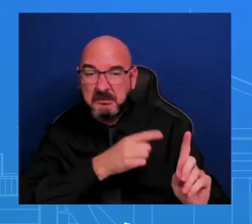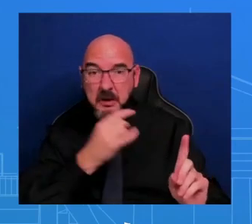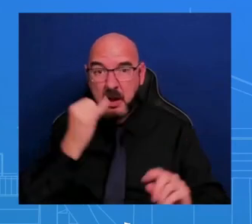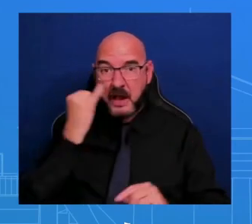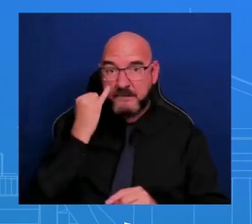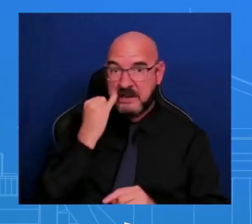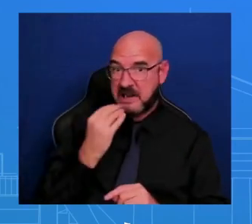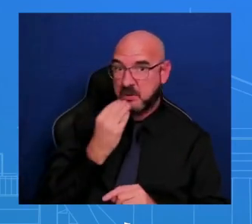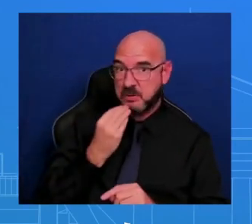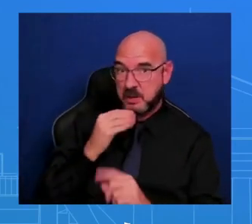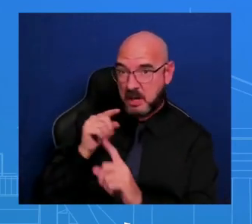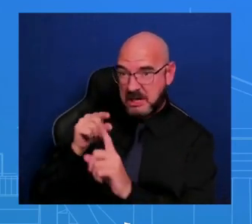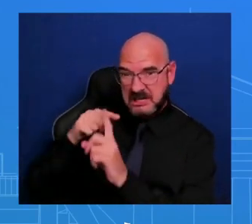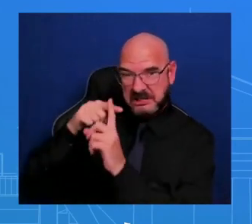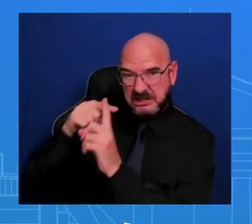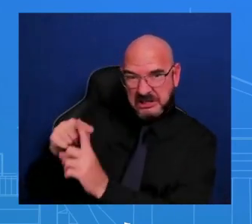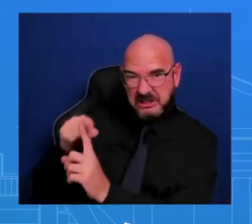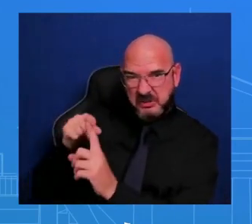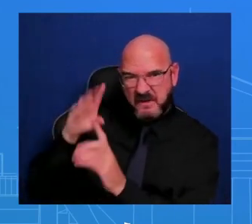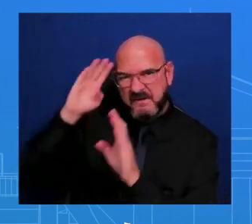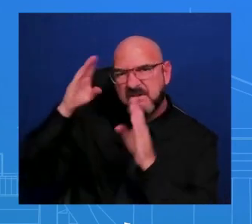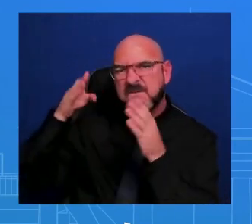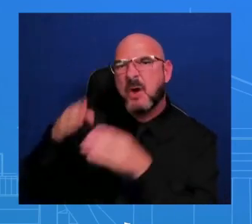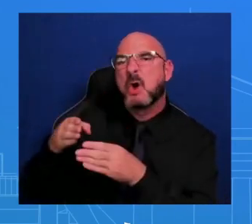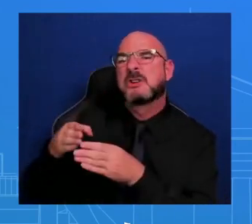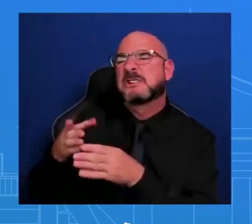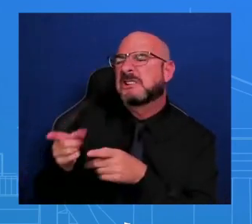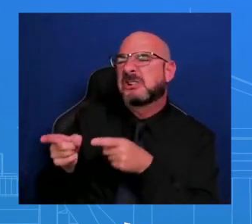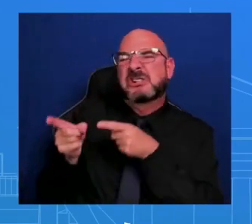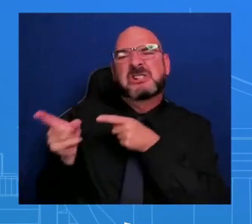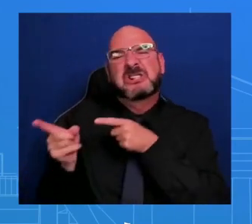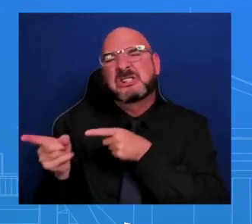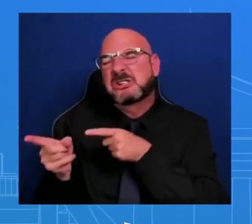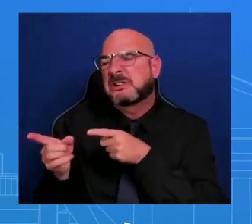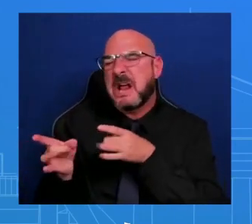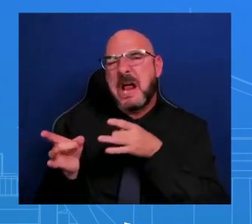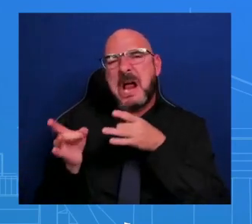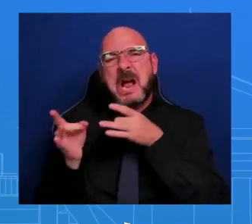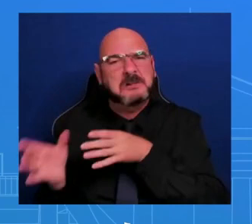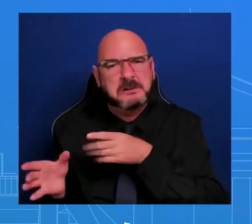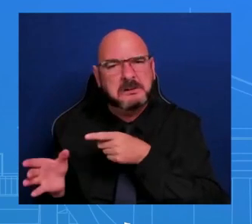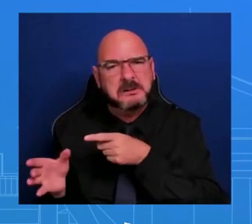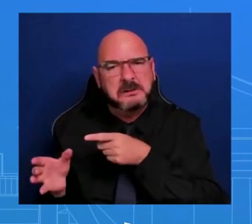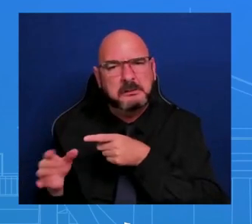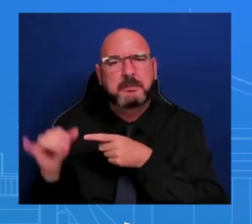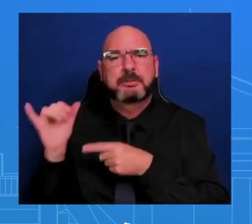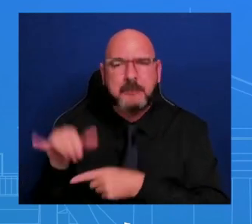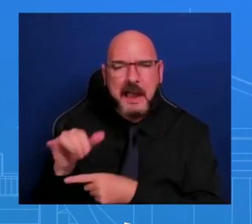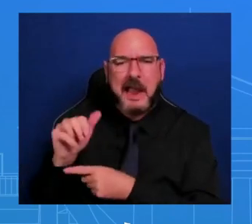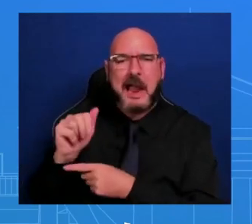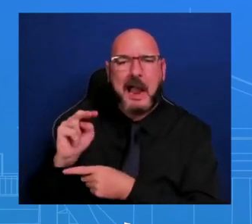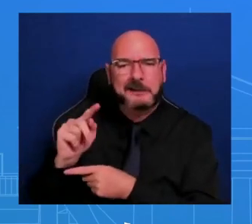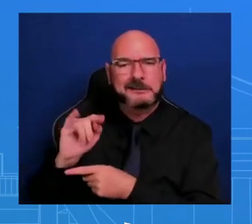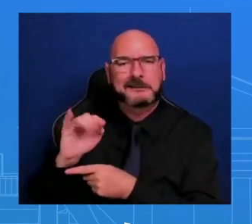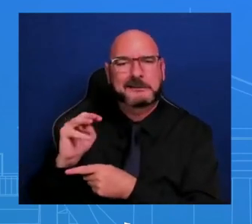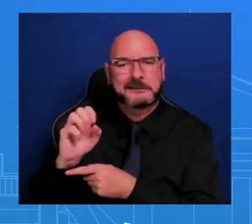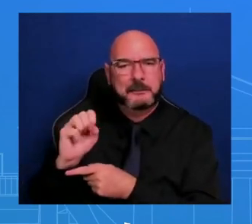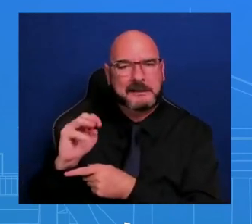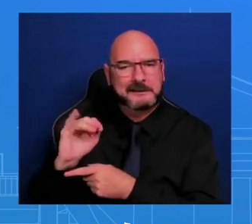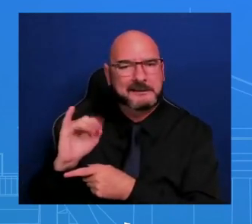anti-Semitism, and that is unacceptable. There is no place for anti-Semitism, full stop,